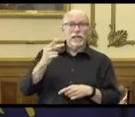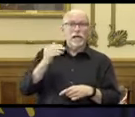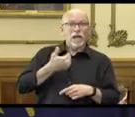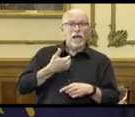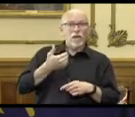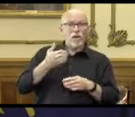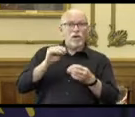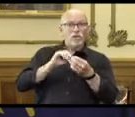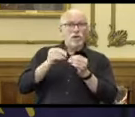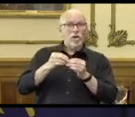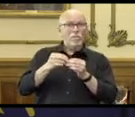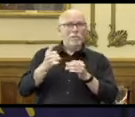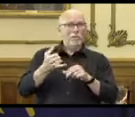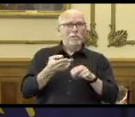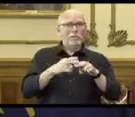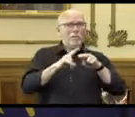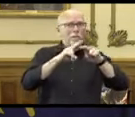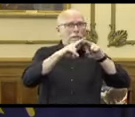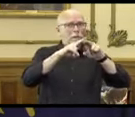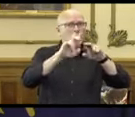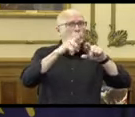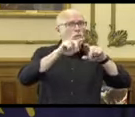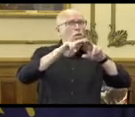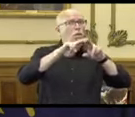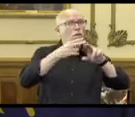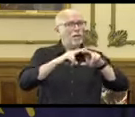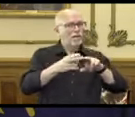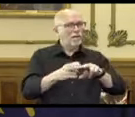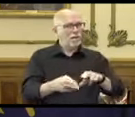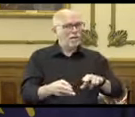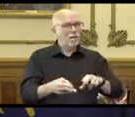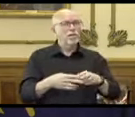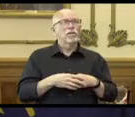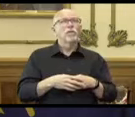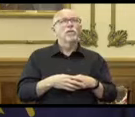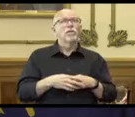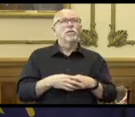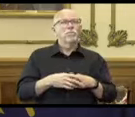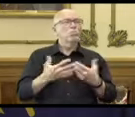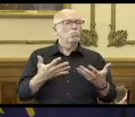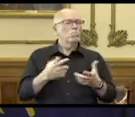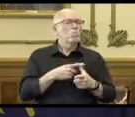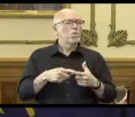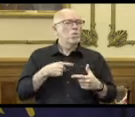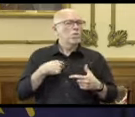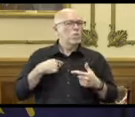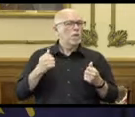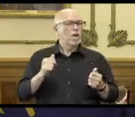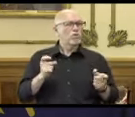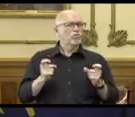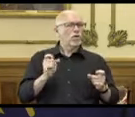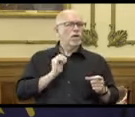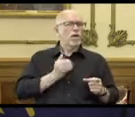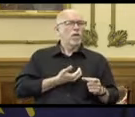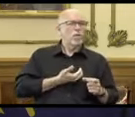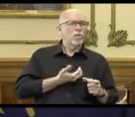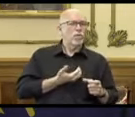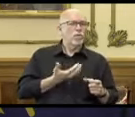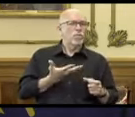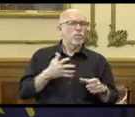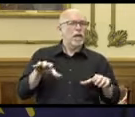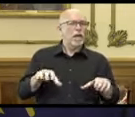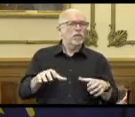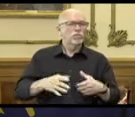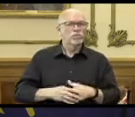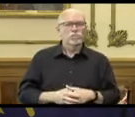going in the wrong direction turn and start going in the right direction, then we can start to adjust our